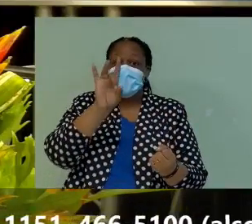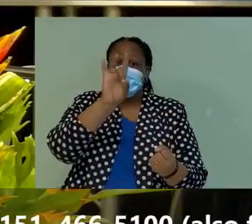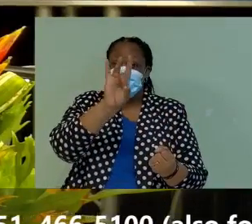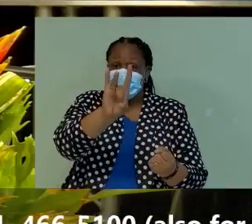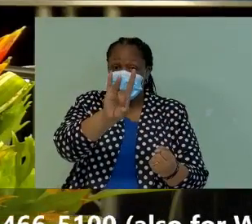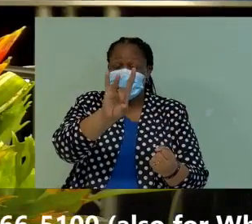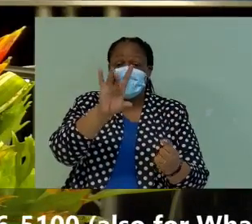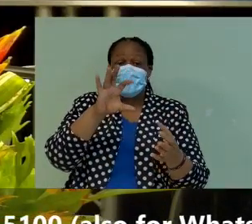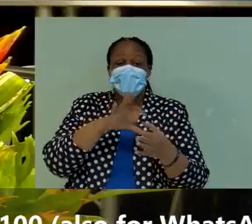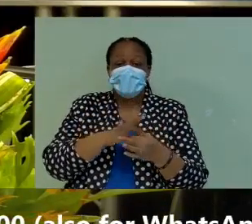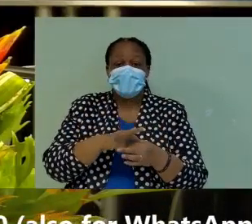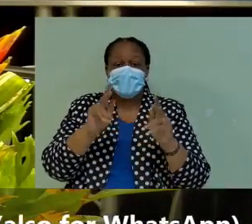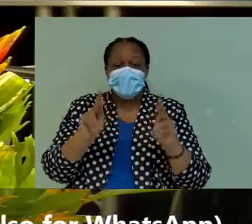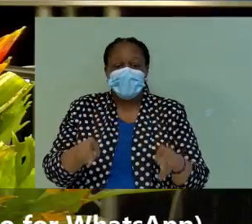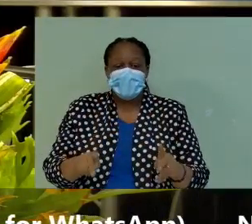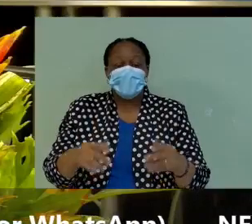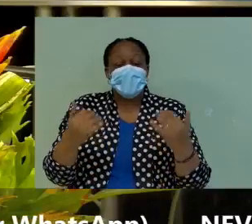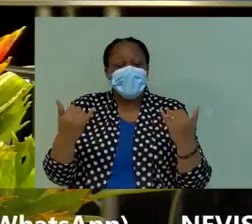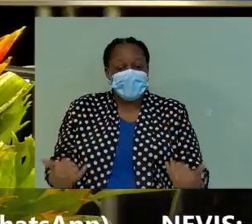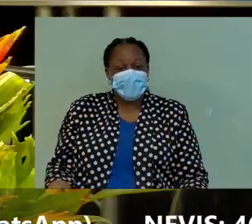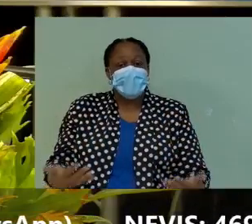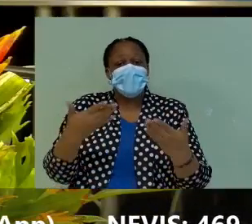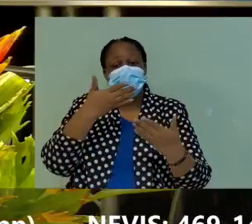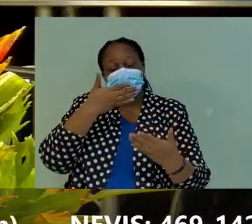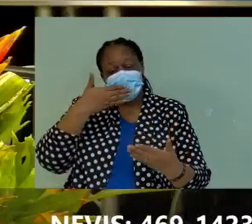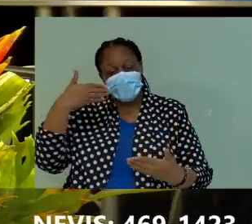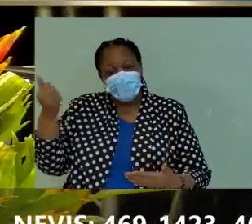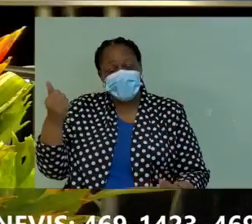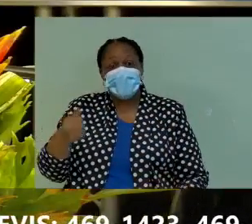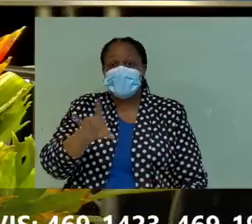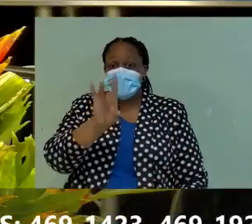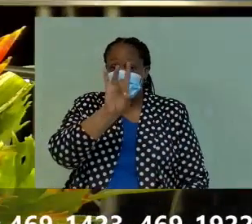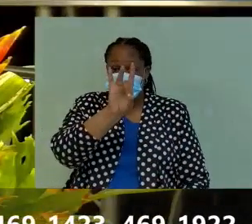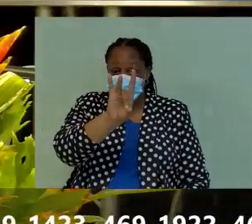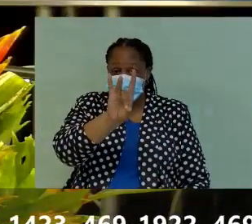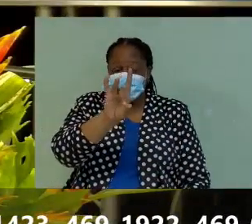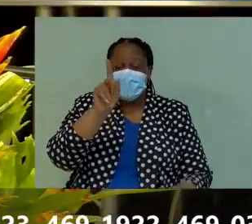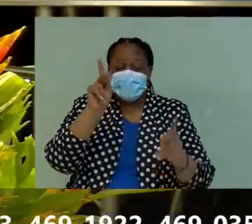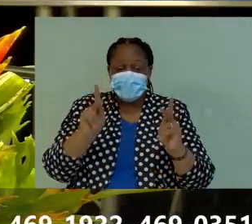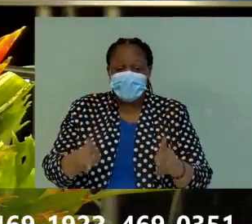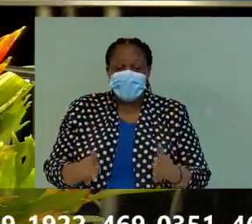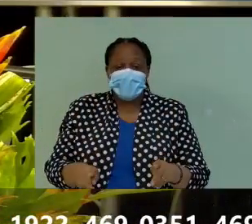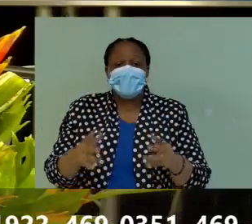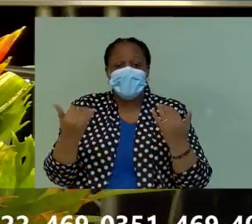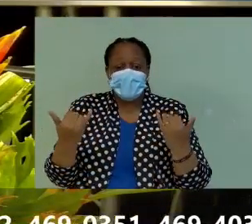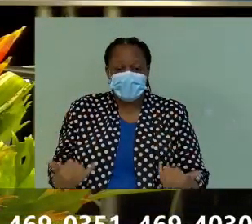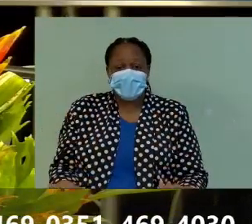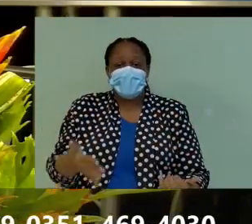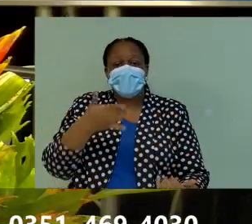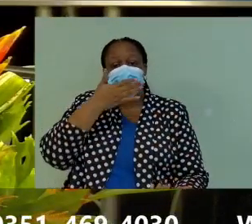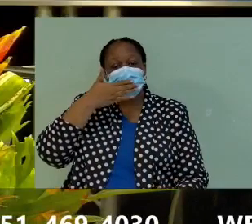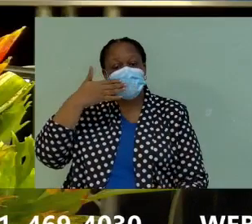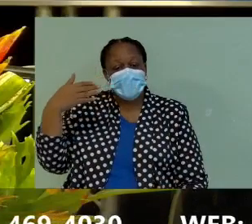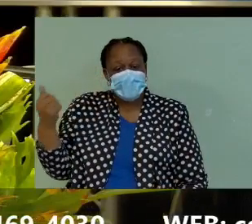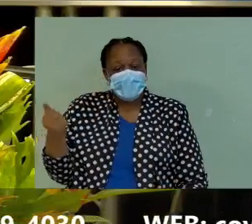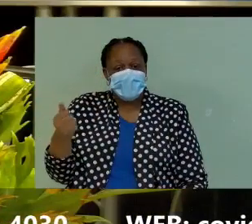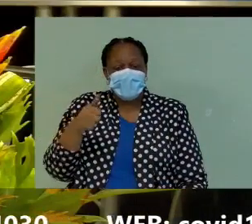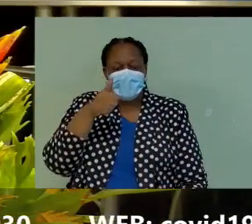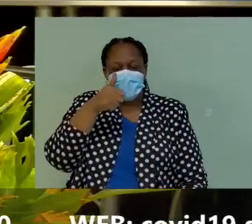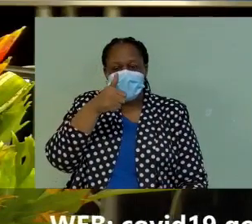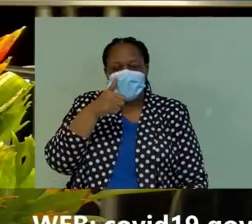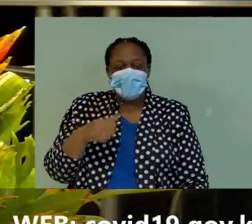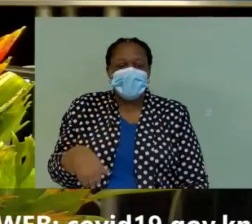the confirmed cases have recovered. I repeat, 8 of the confirmed cases have recovered.